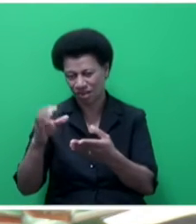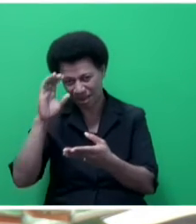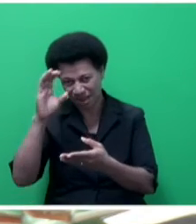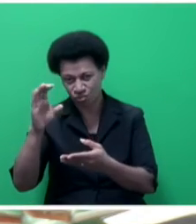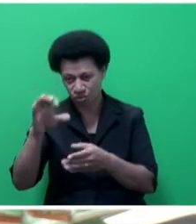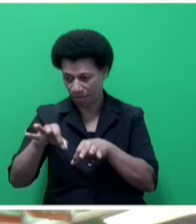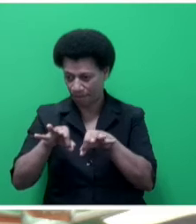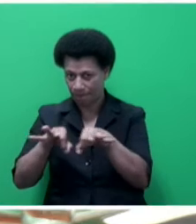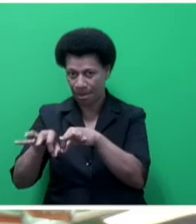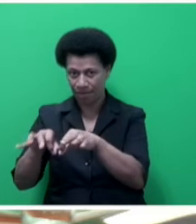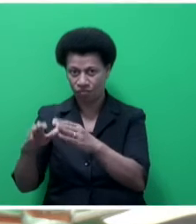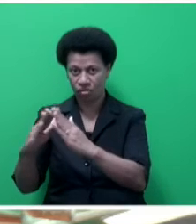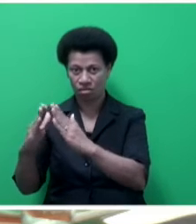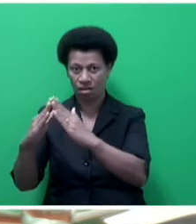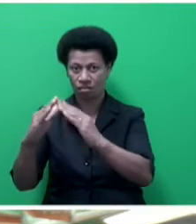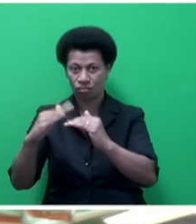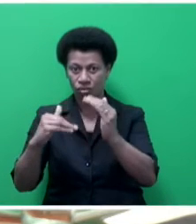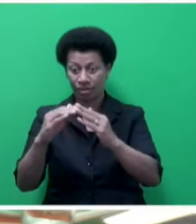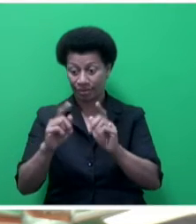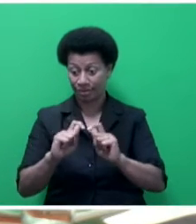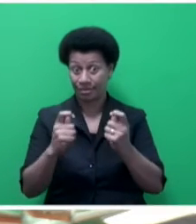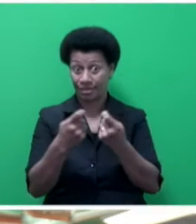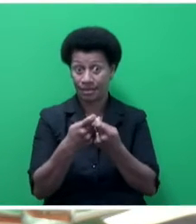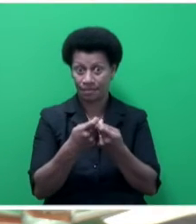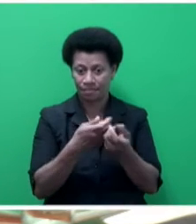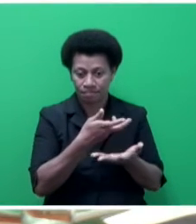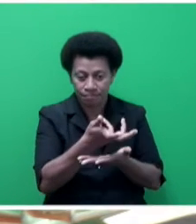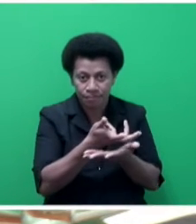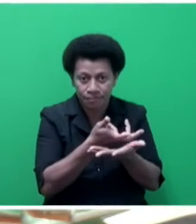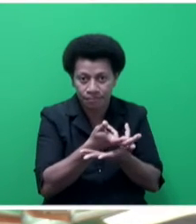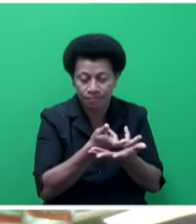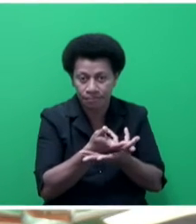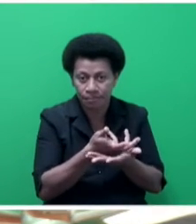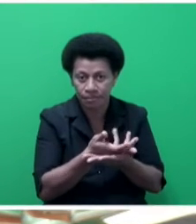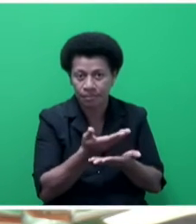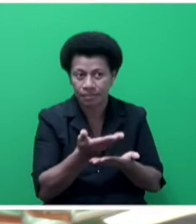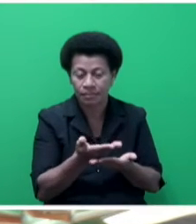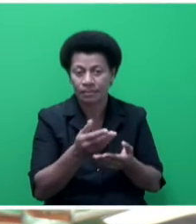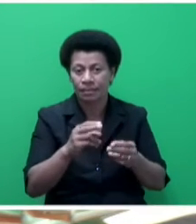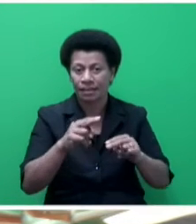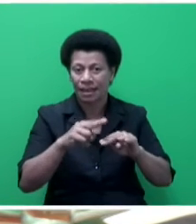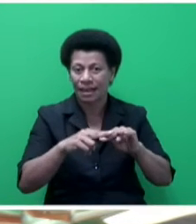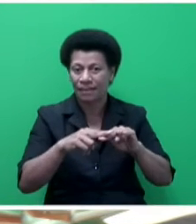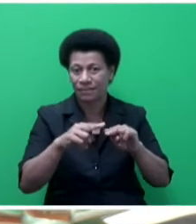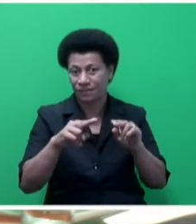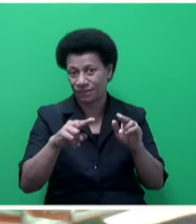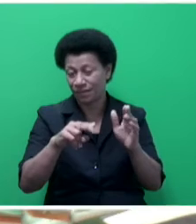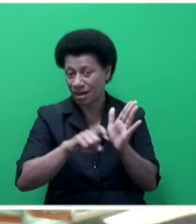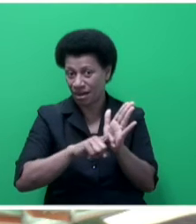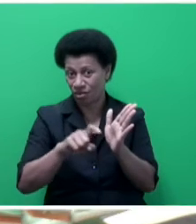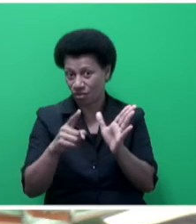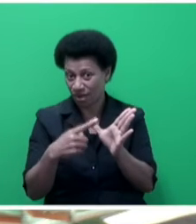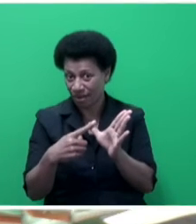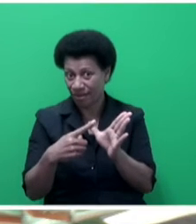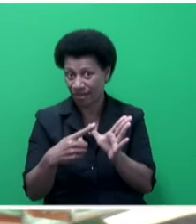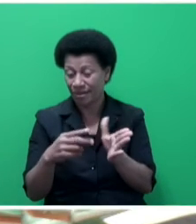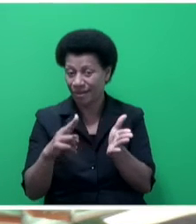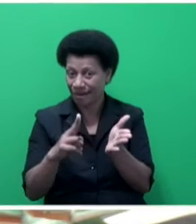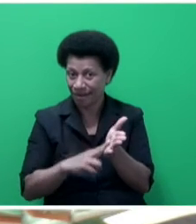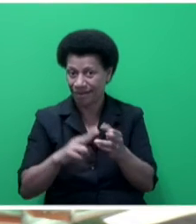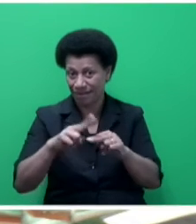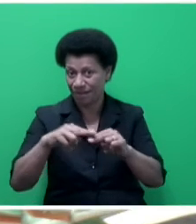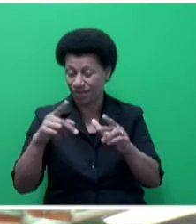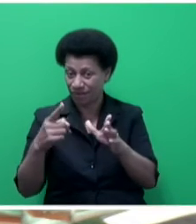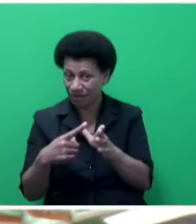team at the ministry liaised with the referral agencies such as WEF, FRA, NFA, OHS, and other